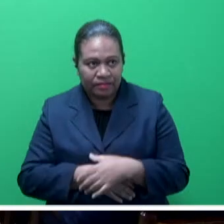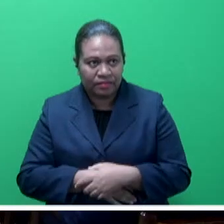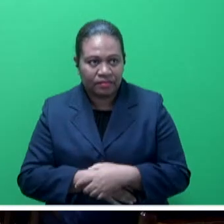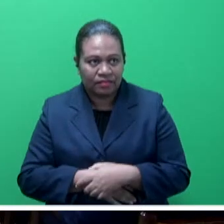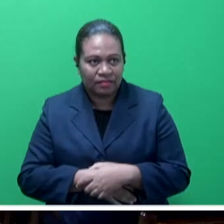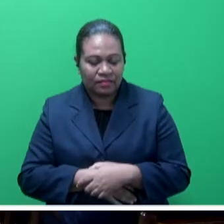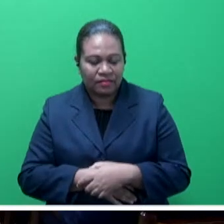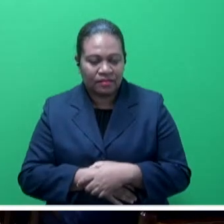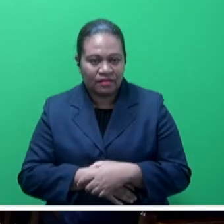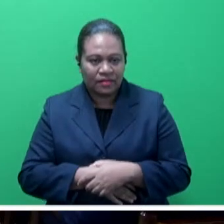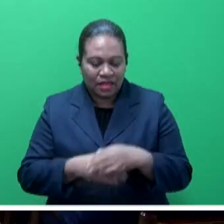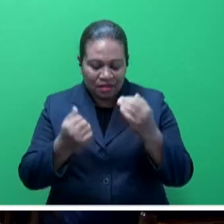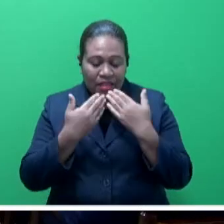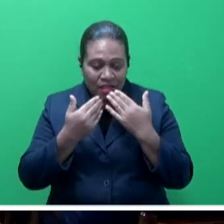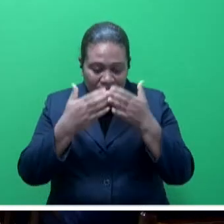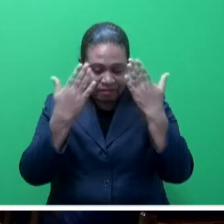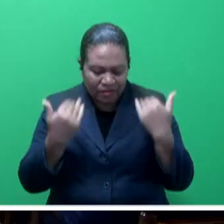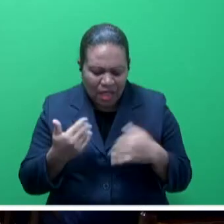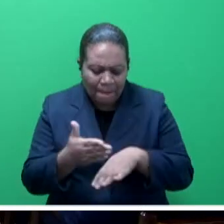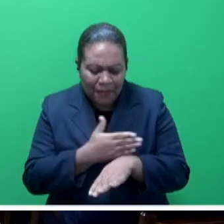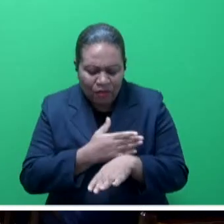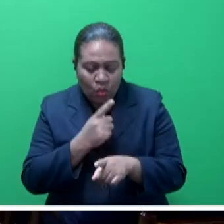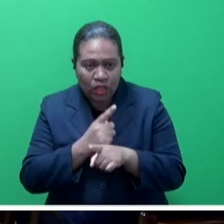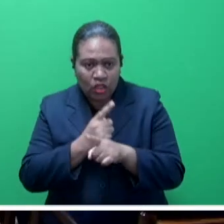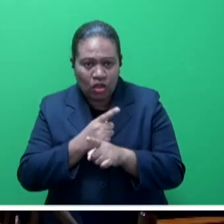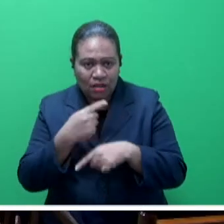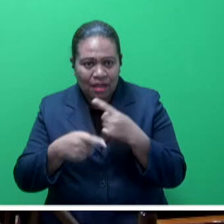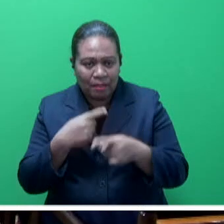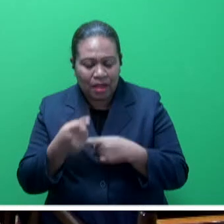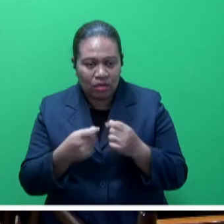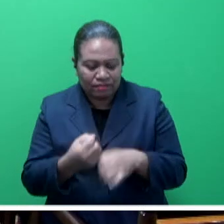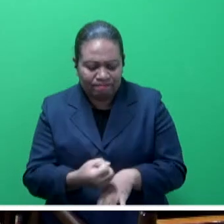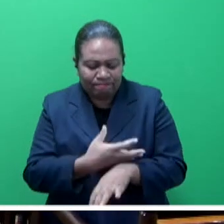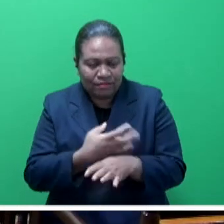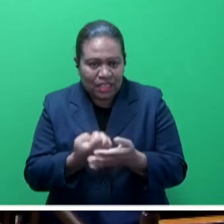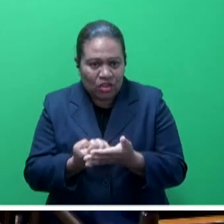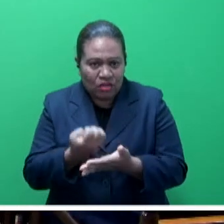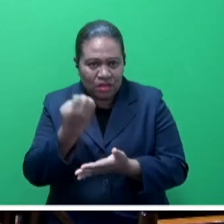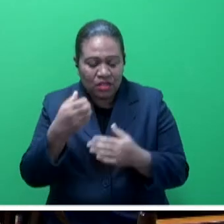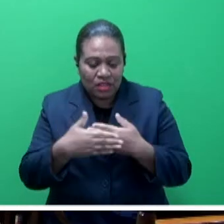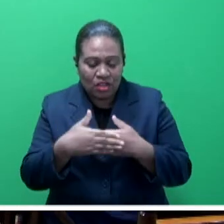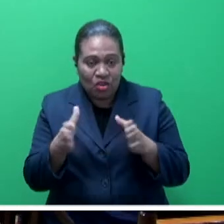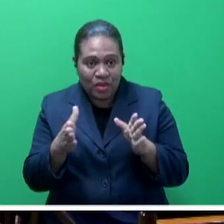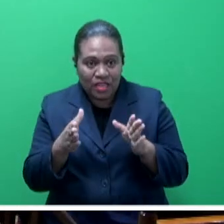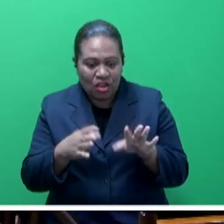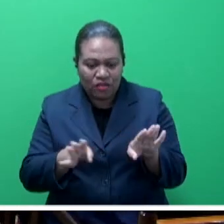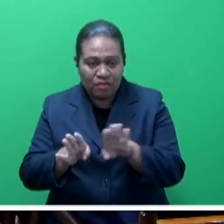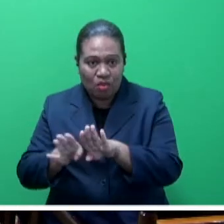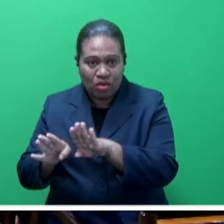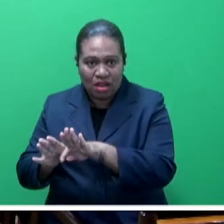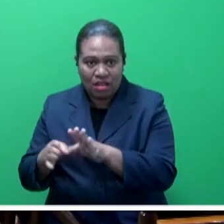Thank you, Mr. Speaker, sir. Mr. Speaker, sir, before we talk about the impact of the economy with the reopening of the borders, I think we have to